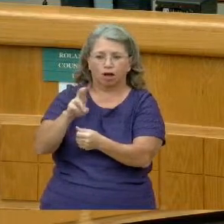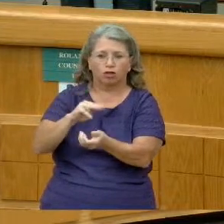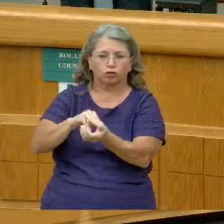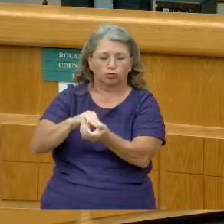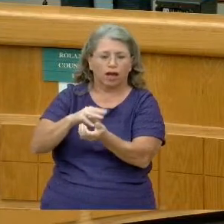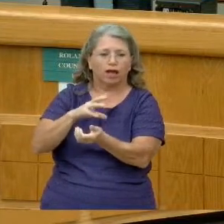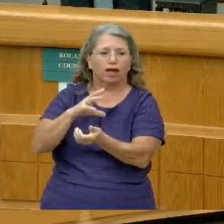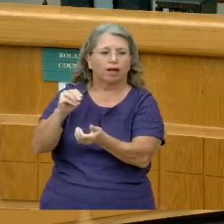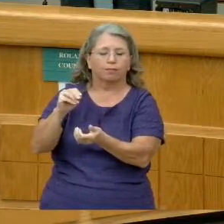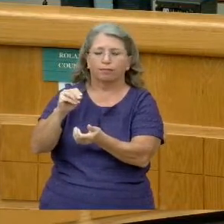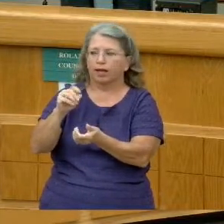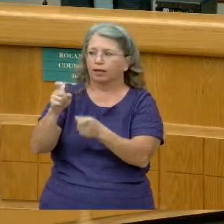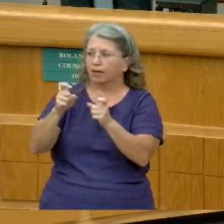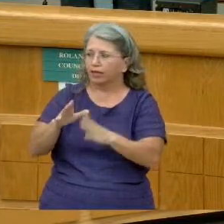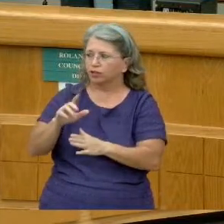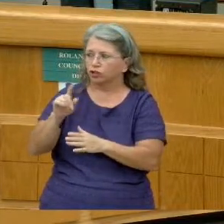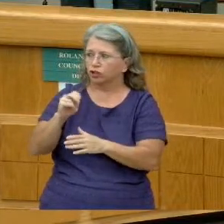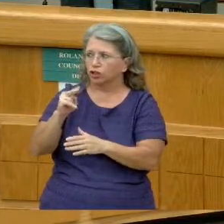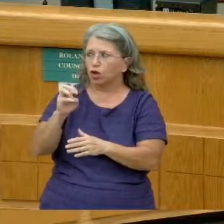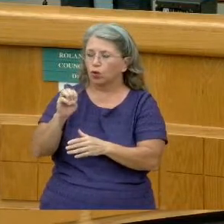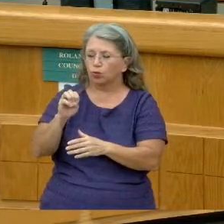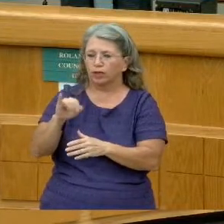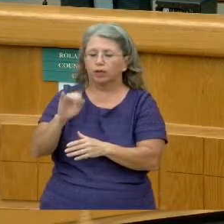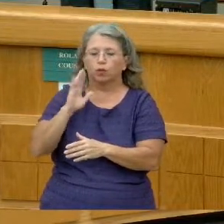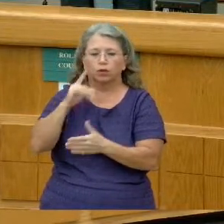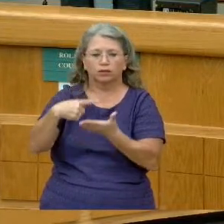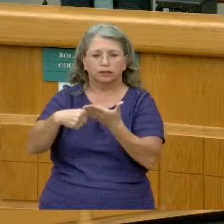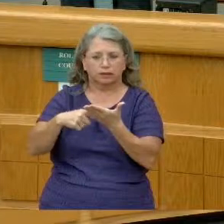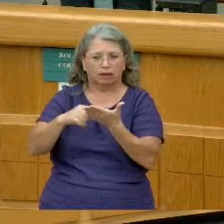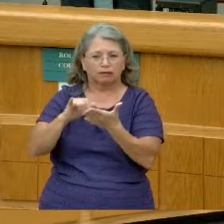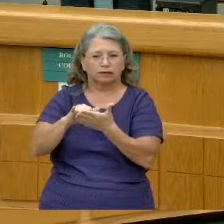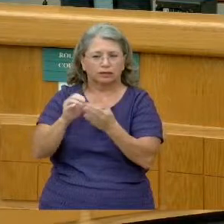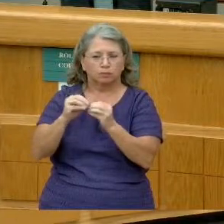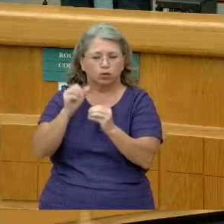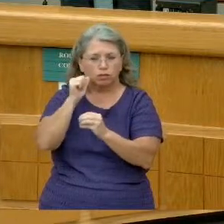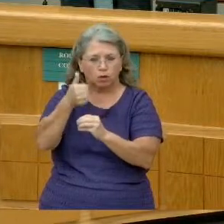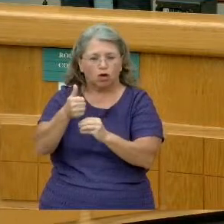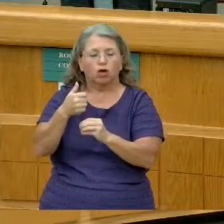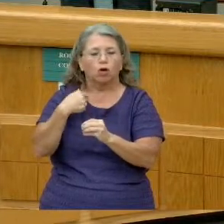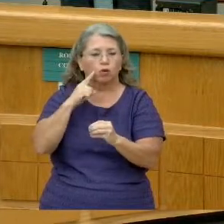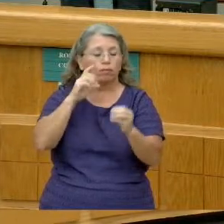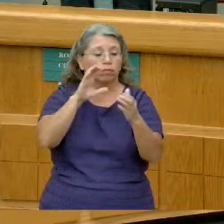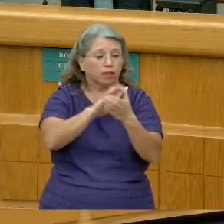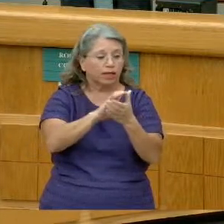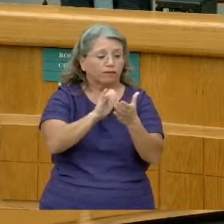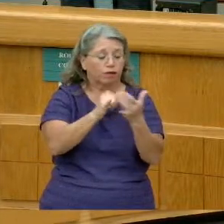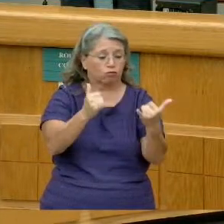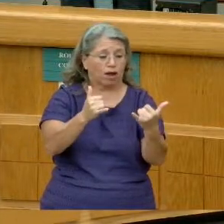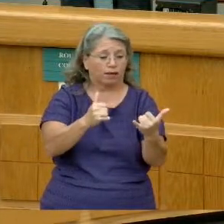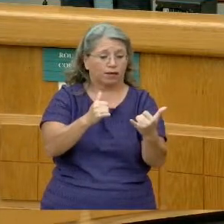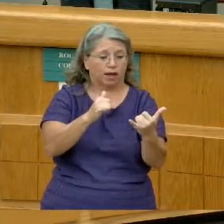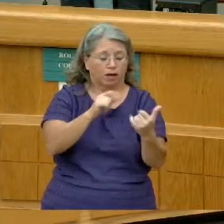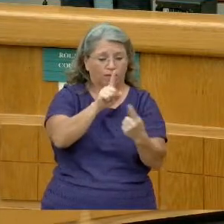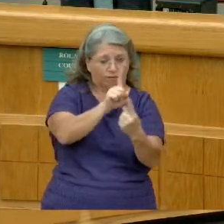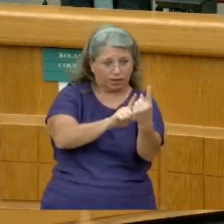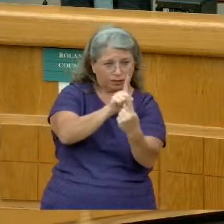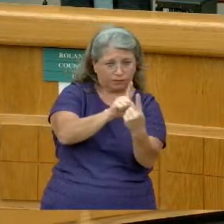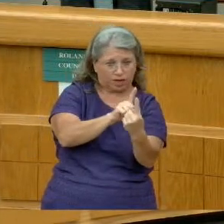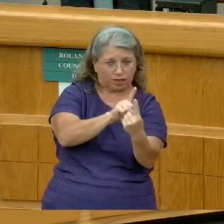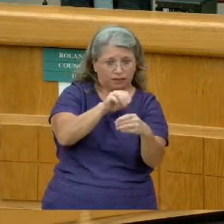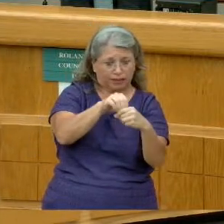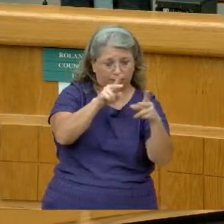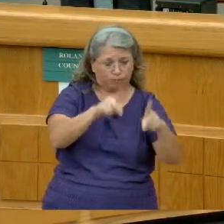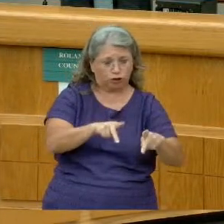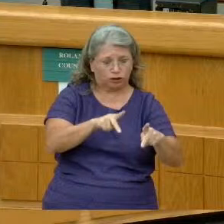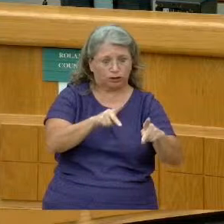have this conversation tomorrow. We do believe that right now face-to-face instruction is not safe, and